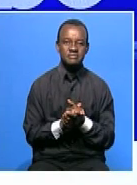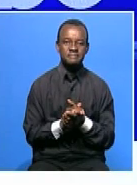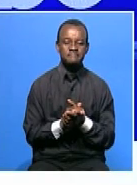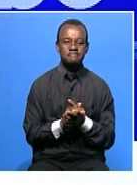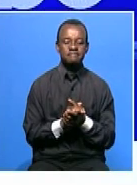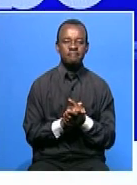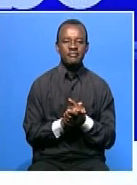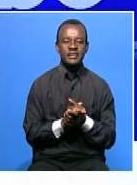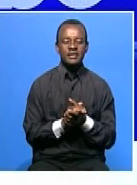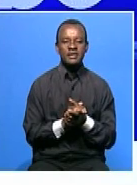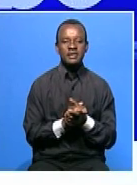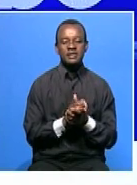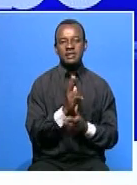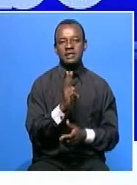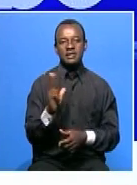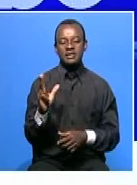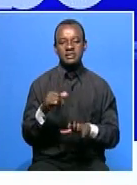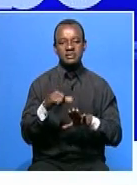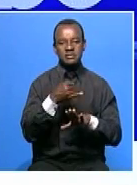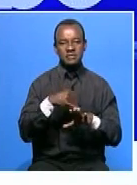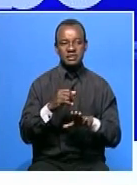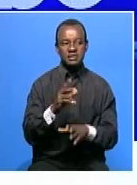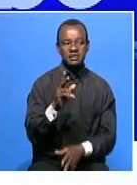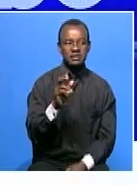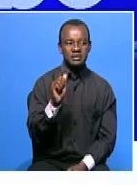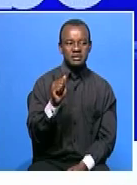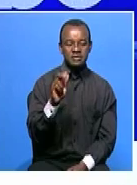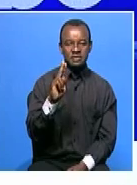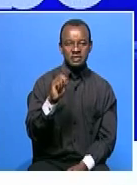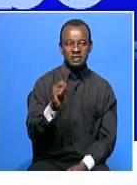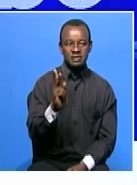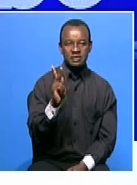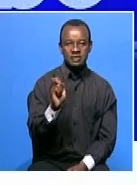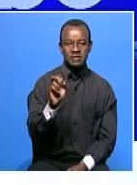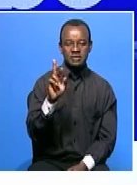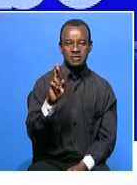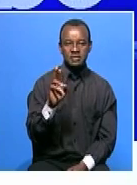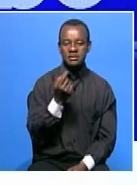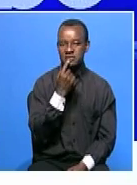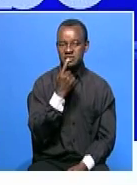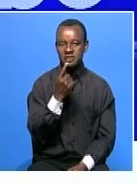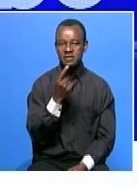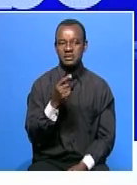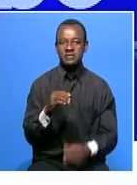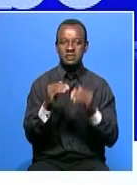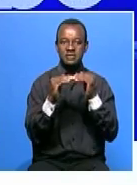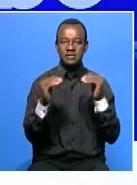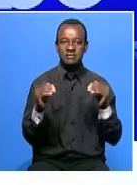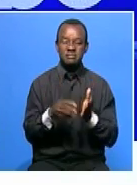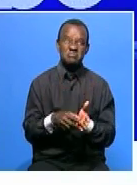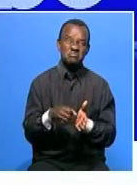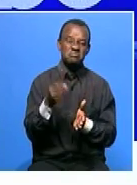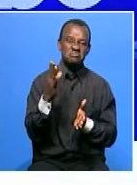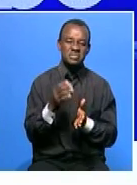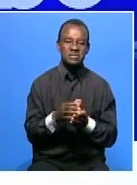The community of Anchor settlement north of Korihasi in the Kunene region say the level of poverty in the settlements surrounding the town is unacceptable.